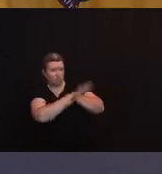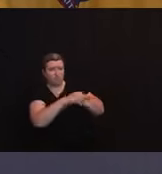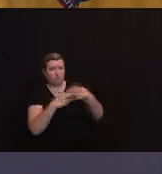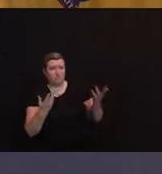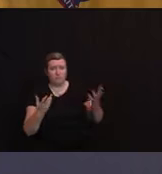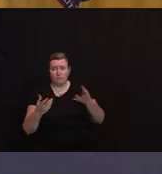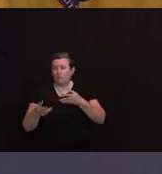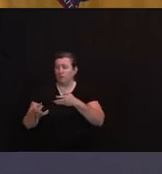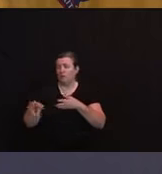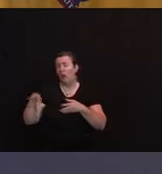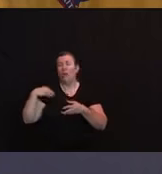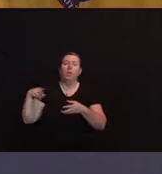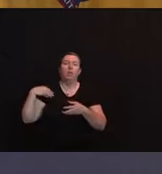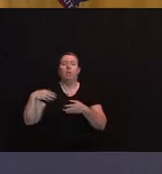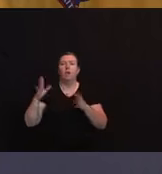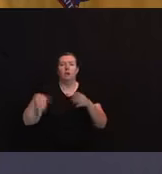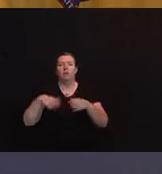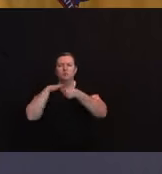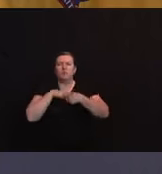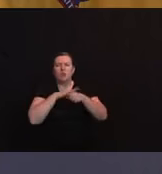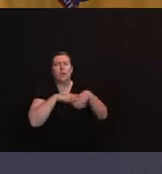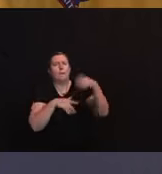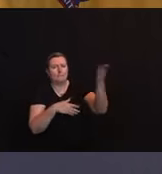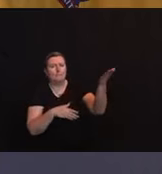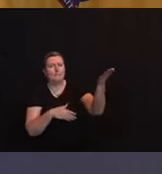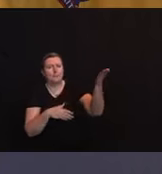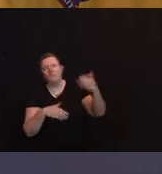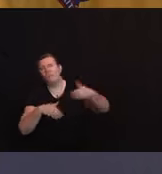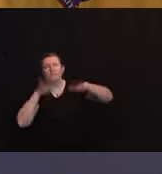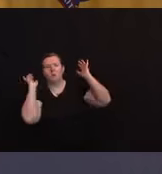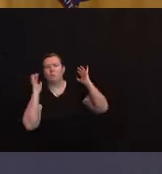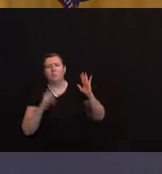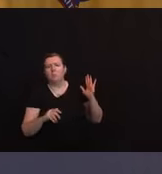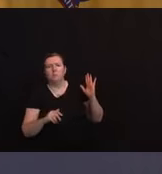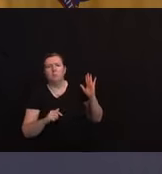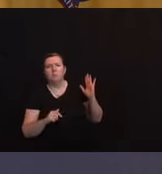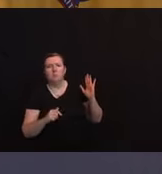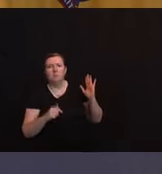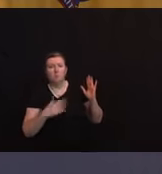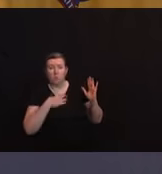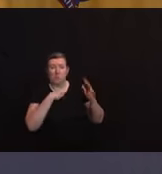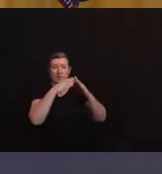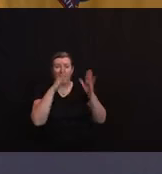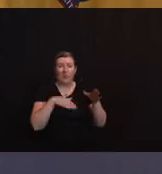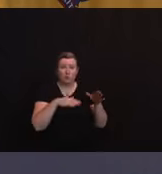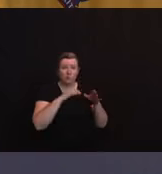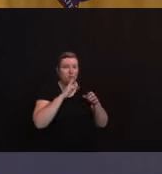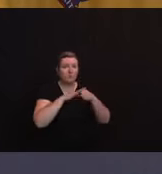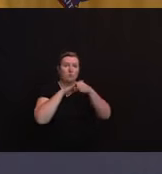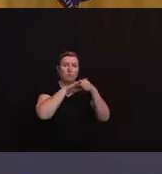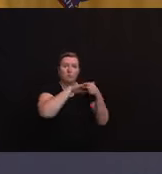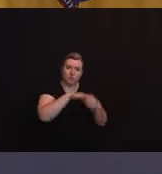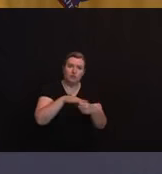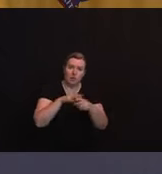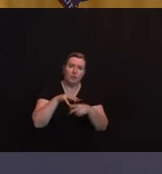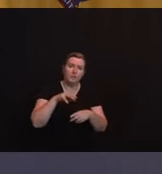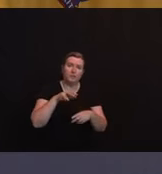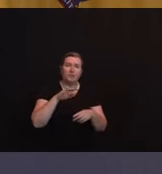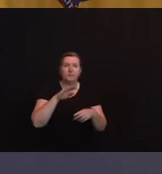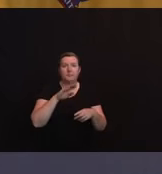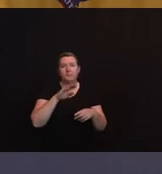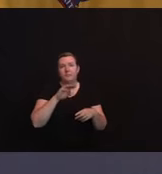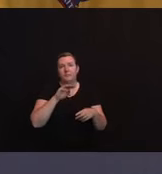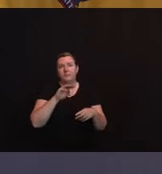pressure, including in some cases by the White House, to their credit, in some of that stuff. So I don't see